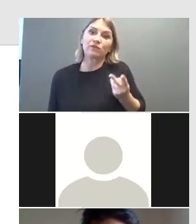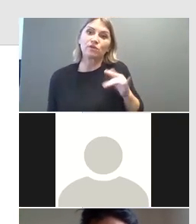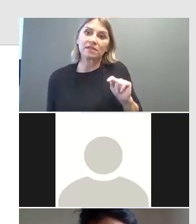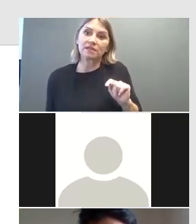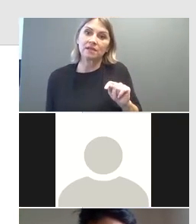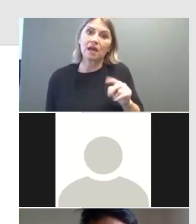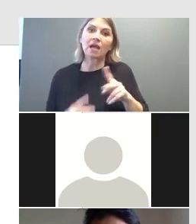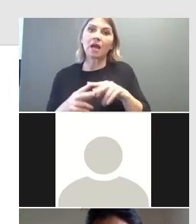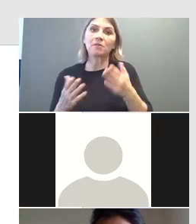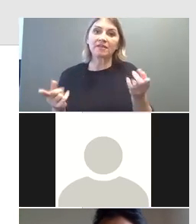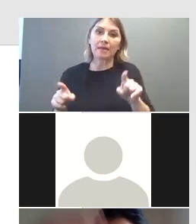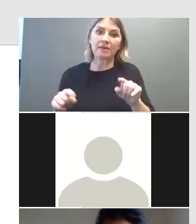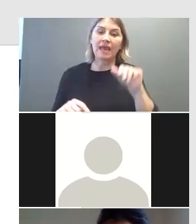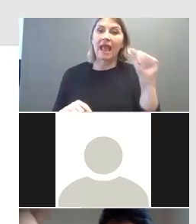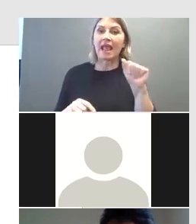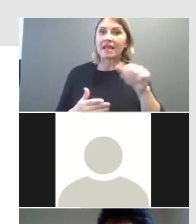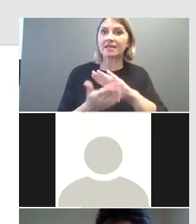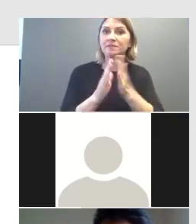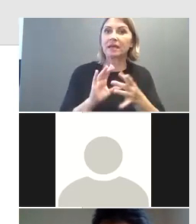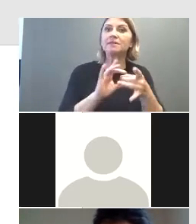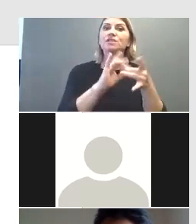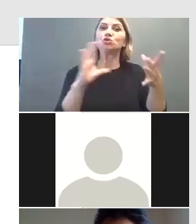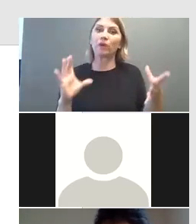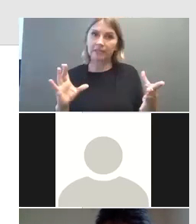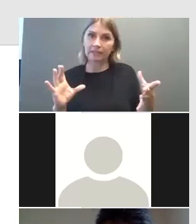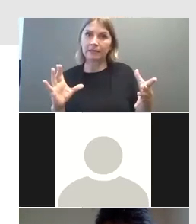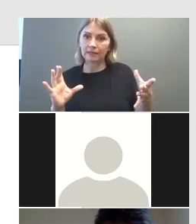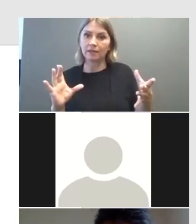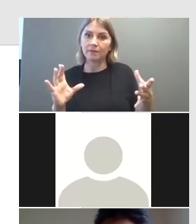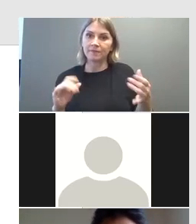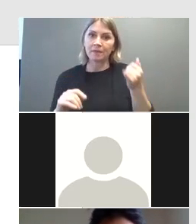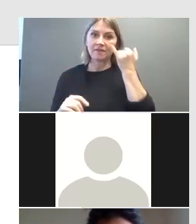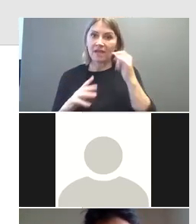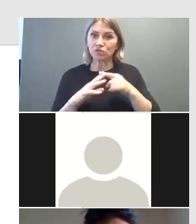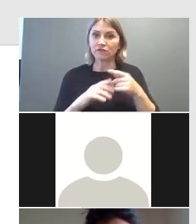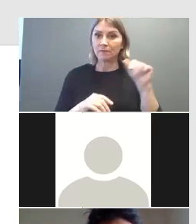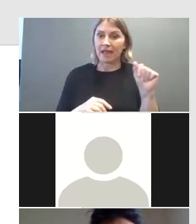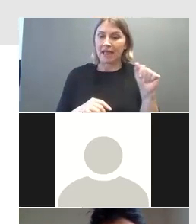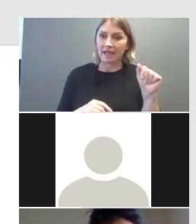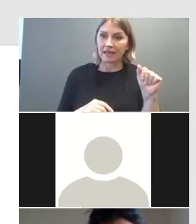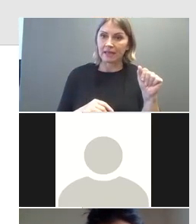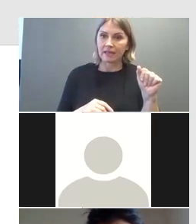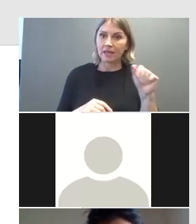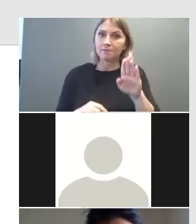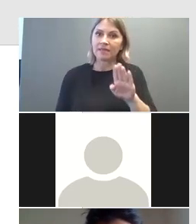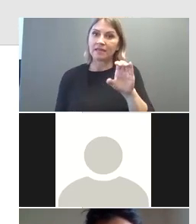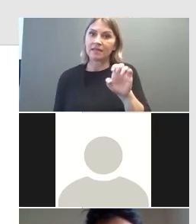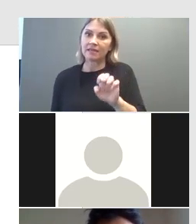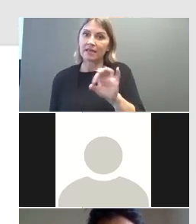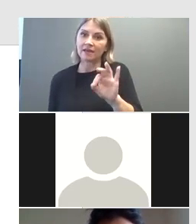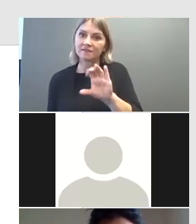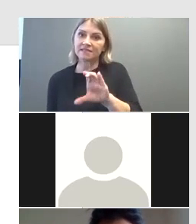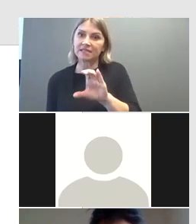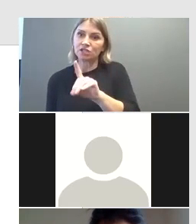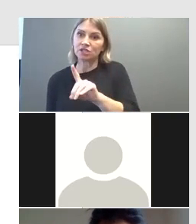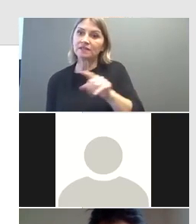happen. A has now become a disjoint node if I start from A, and BEFCD is still a